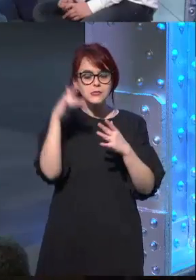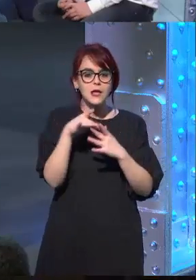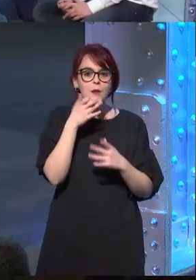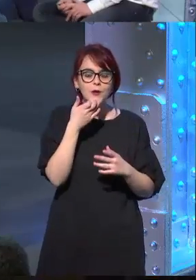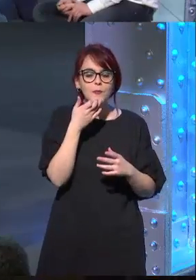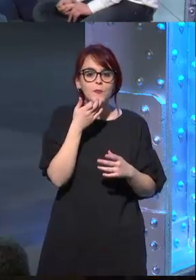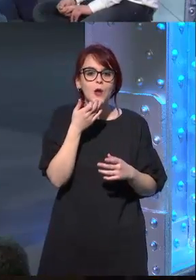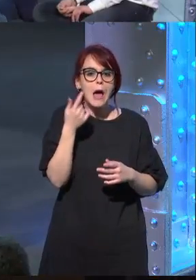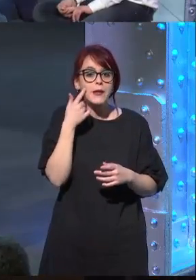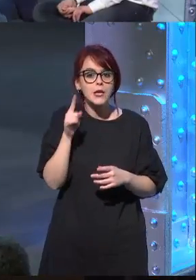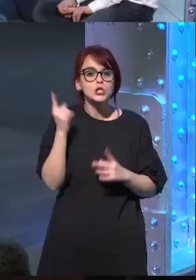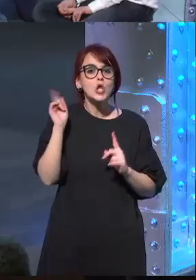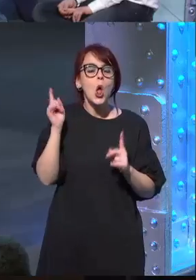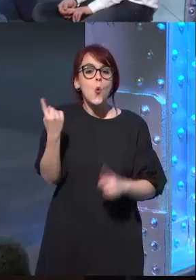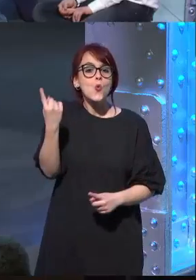on.